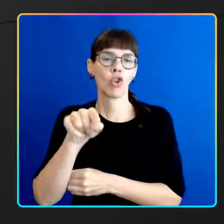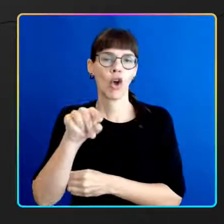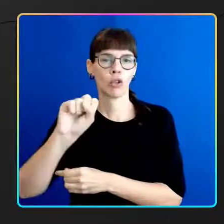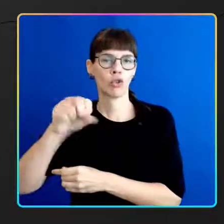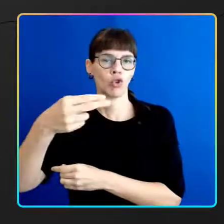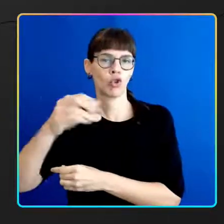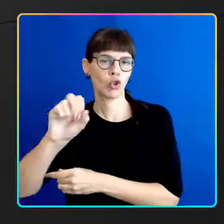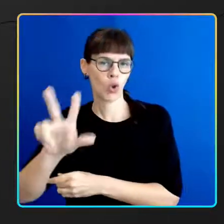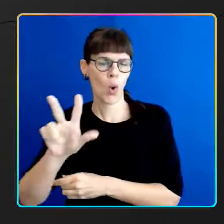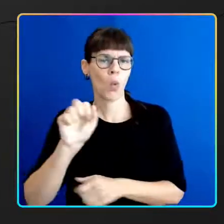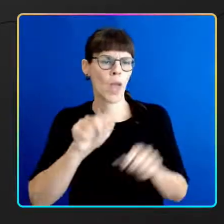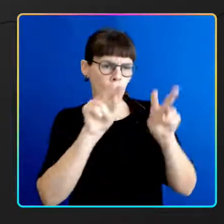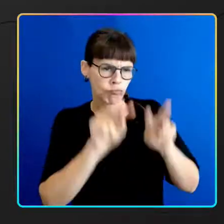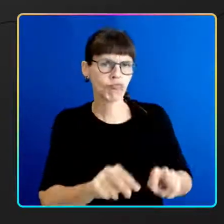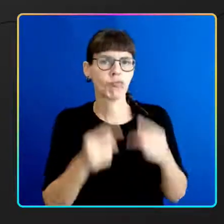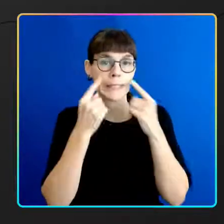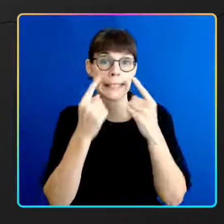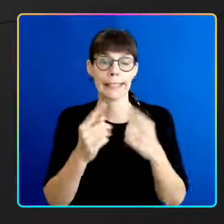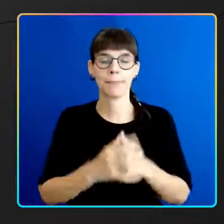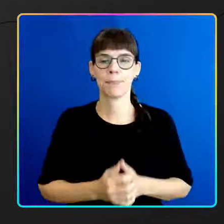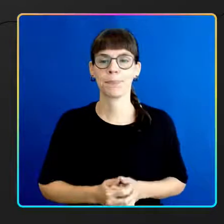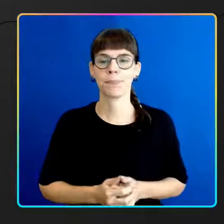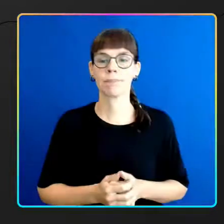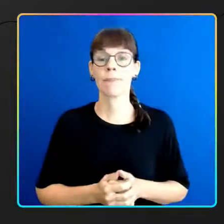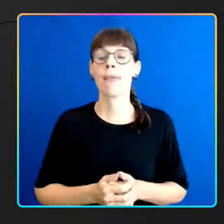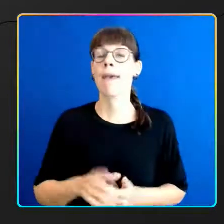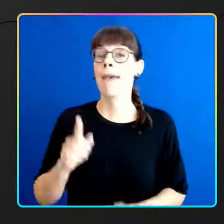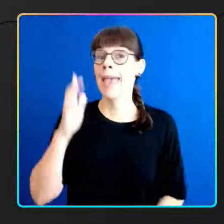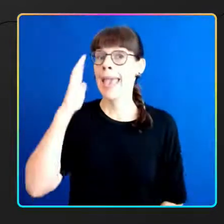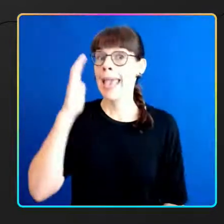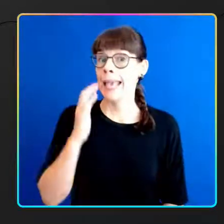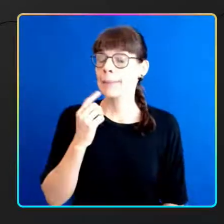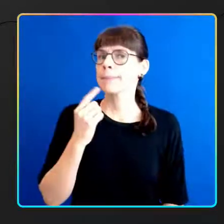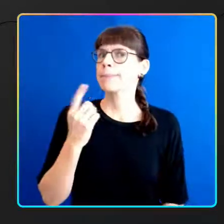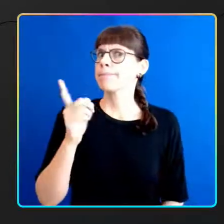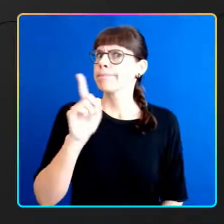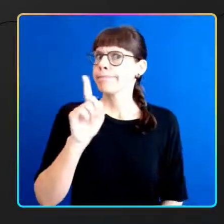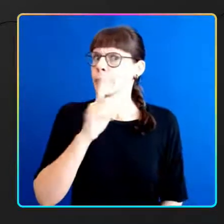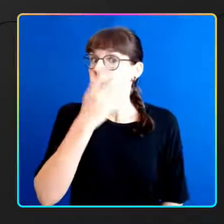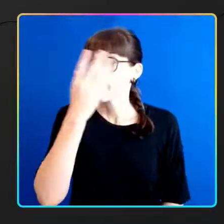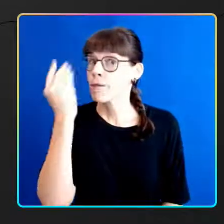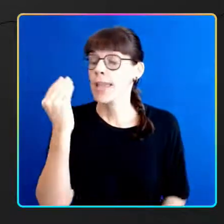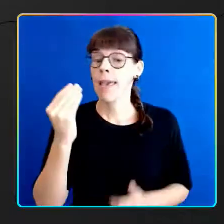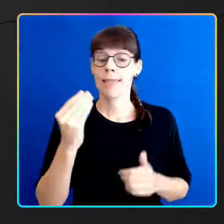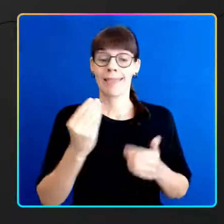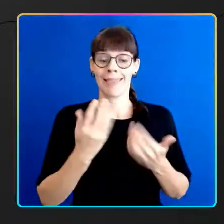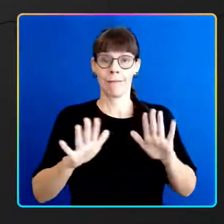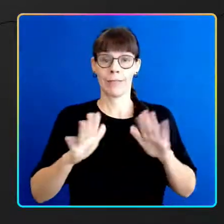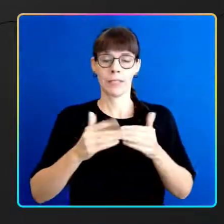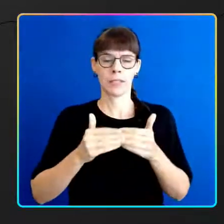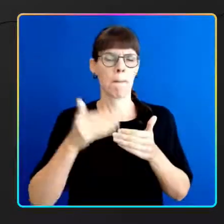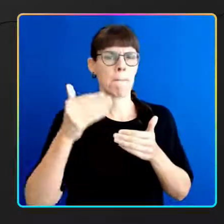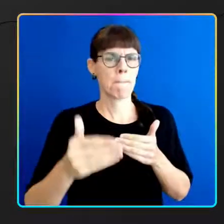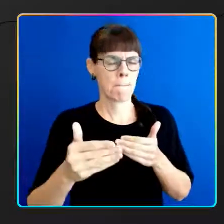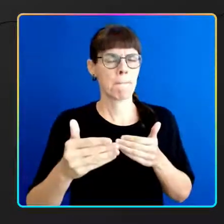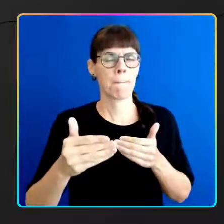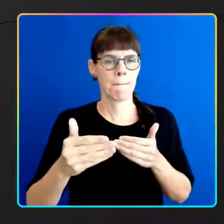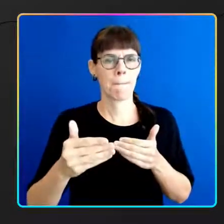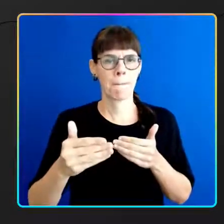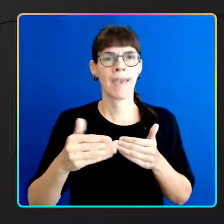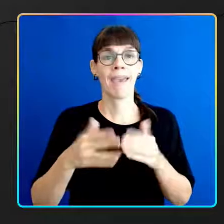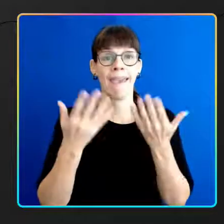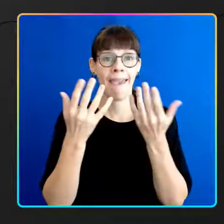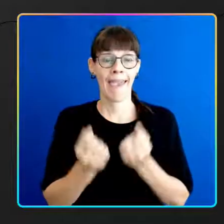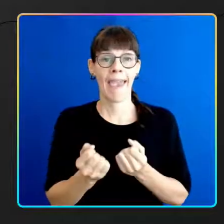And don't forget, logistically, remember we always have the A Bit of AI cafe, which is 30 minutes after the